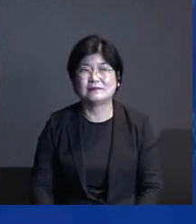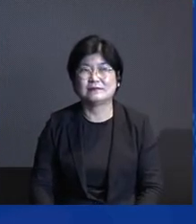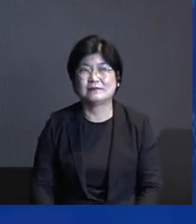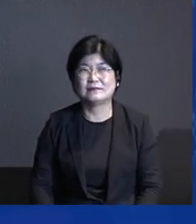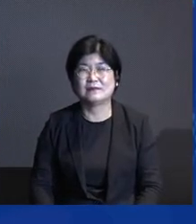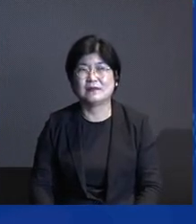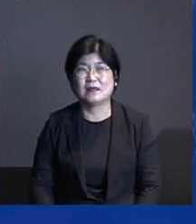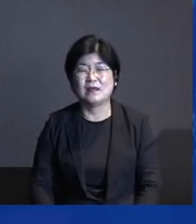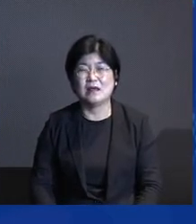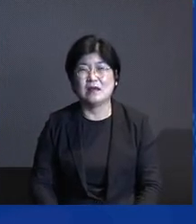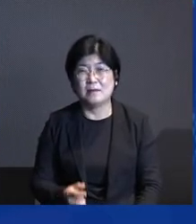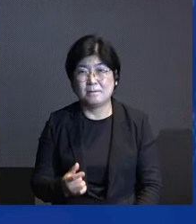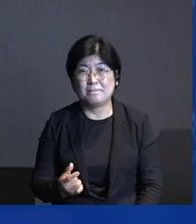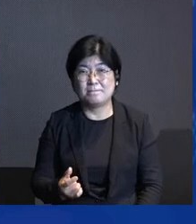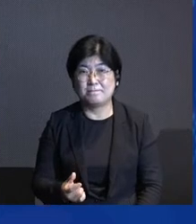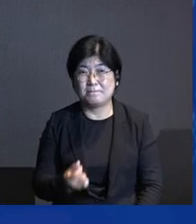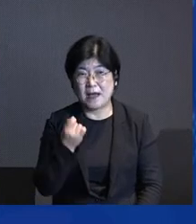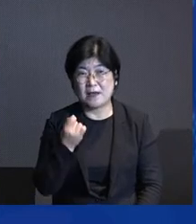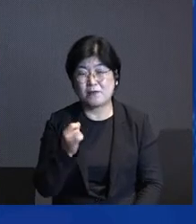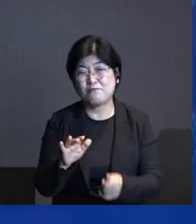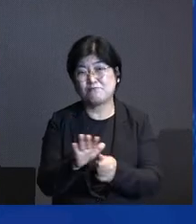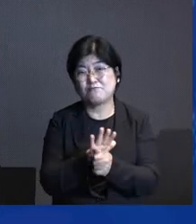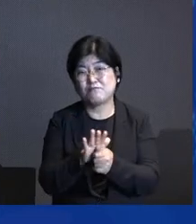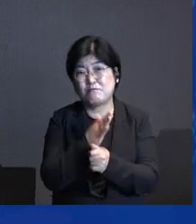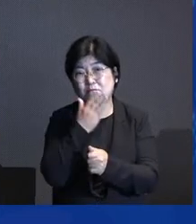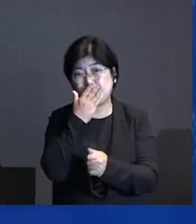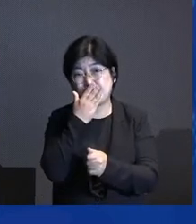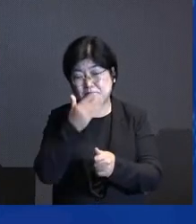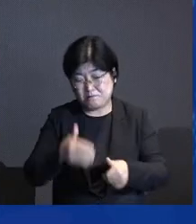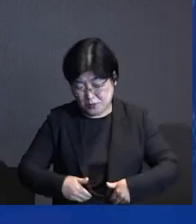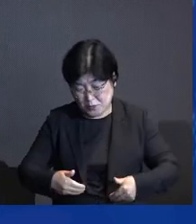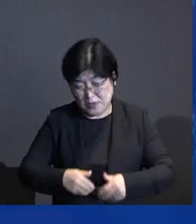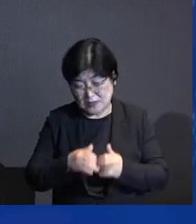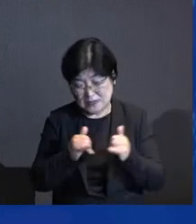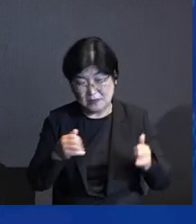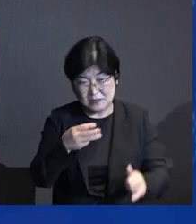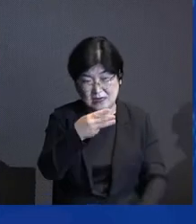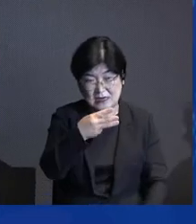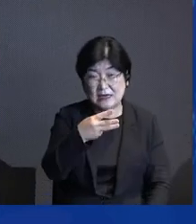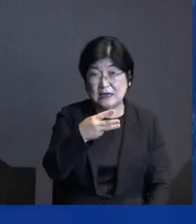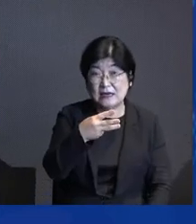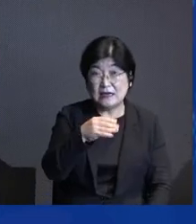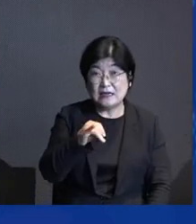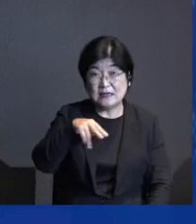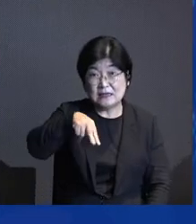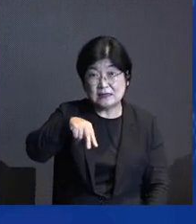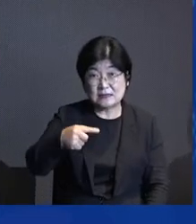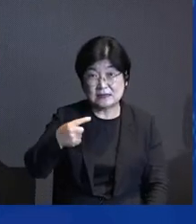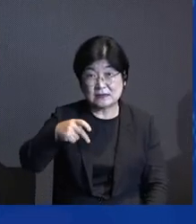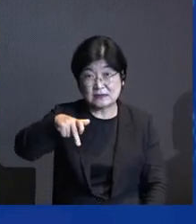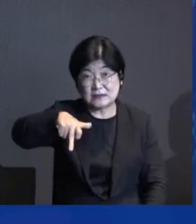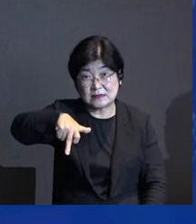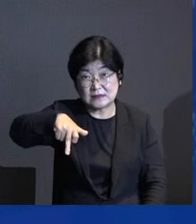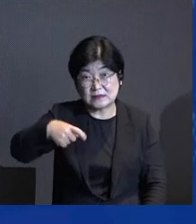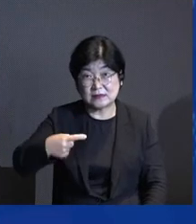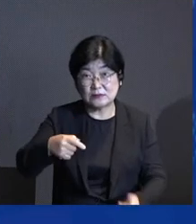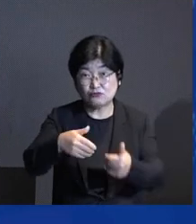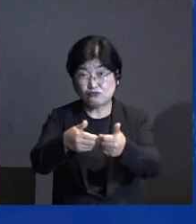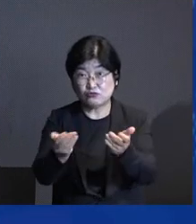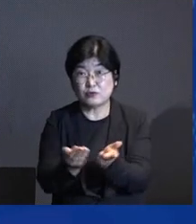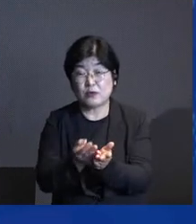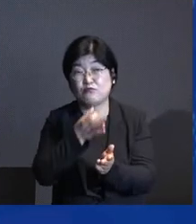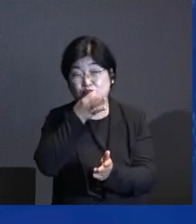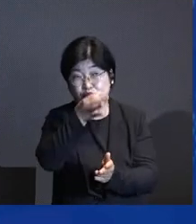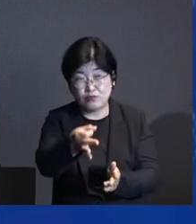care or prevention care for the recovery their condition and prevent the serious symptom. In